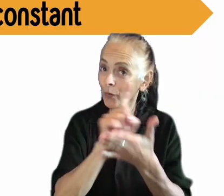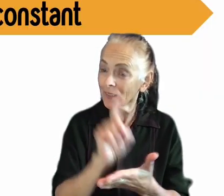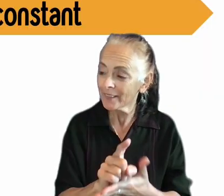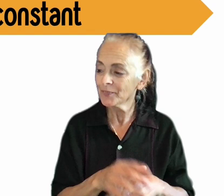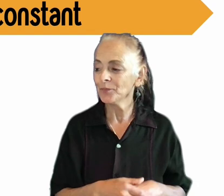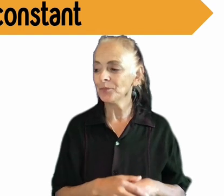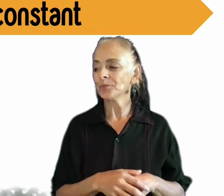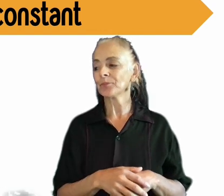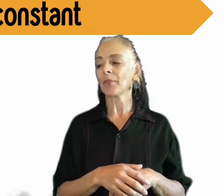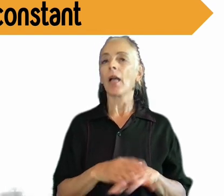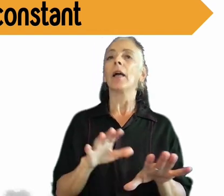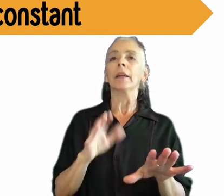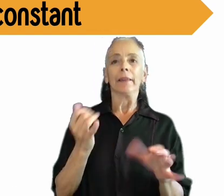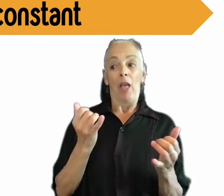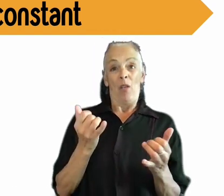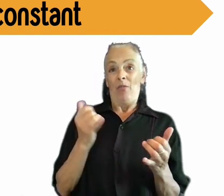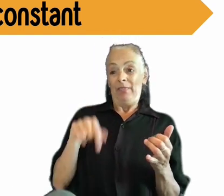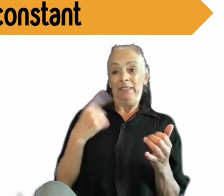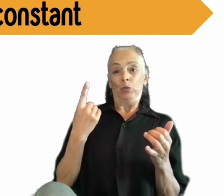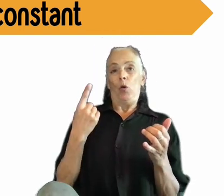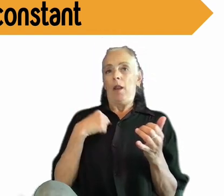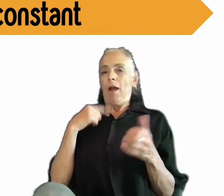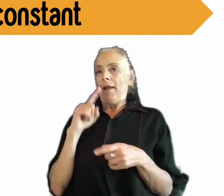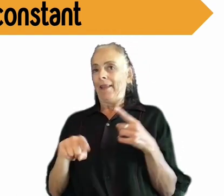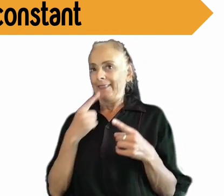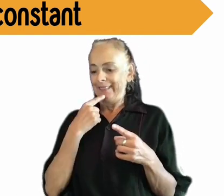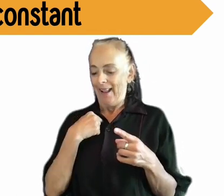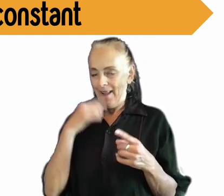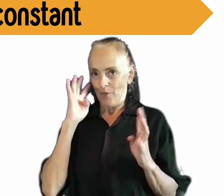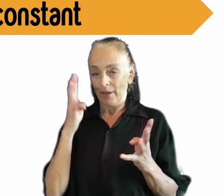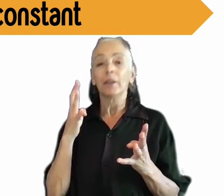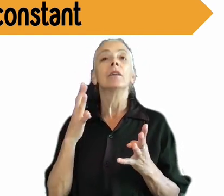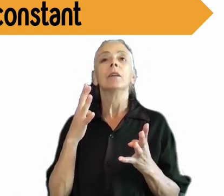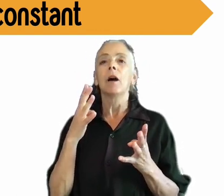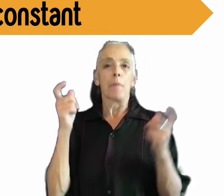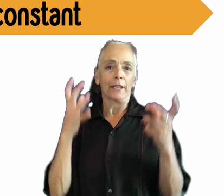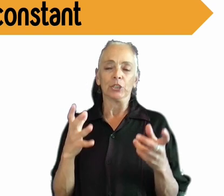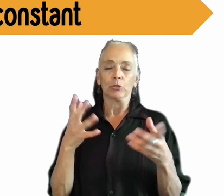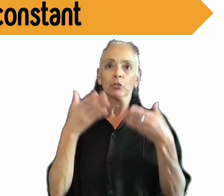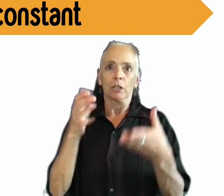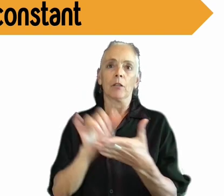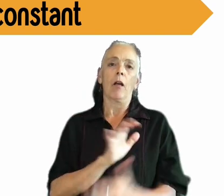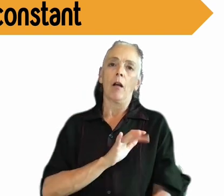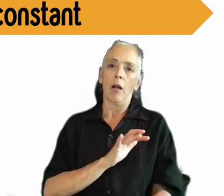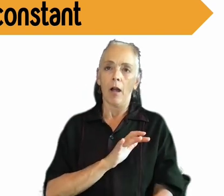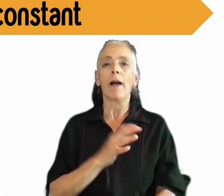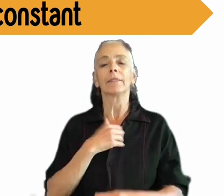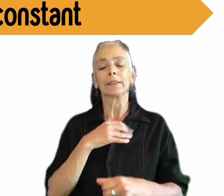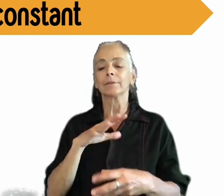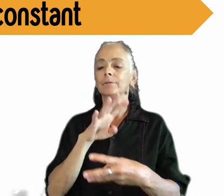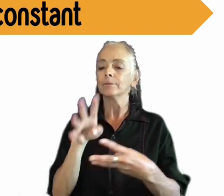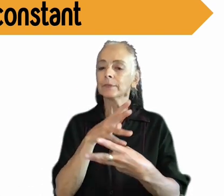i can't take credit for this one at all a recent manager of mine suggested doing this it was groundbreaking by getting a dedicated time on the